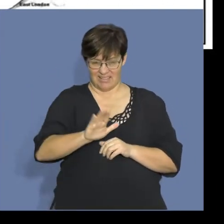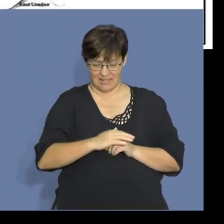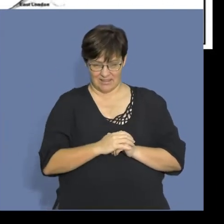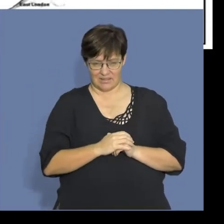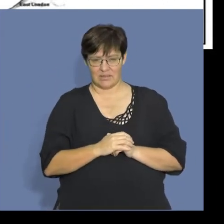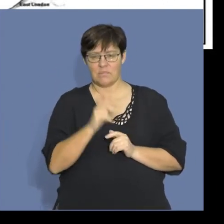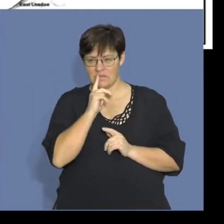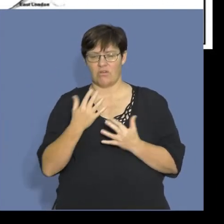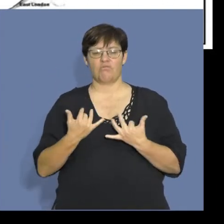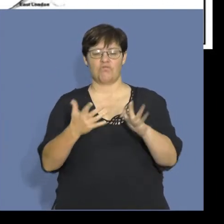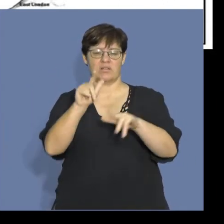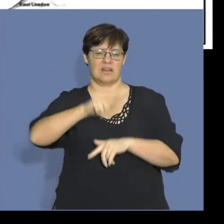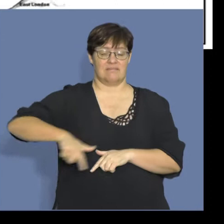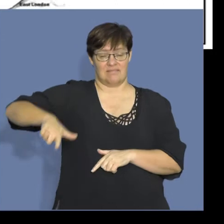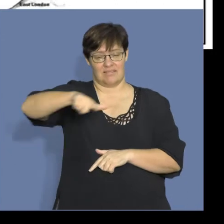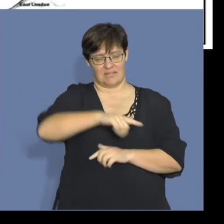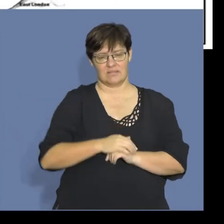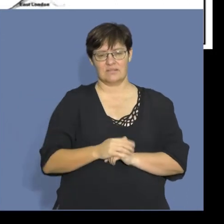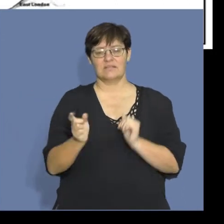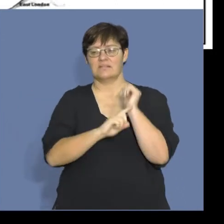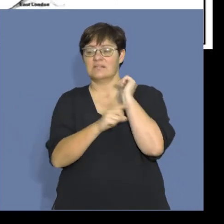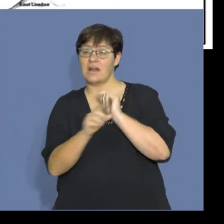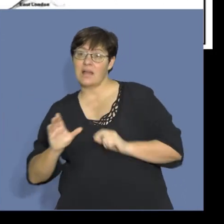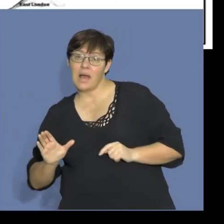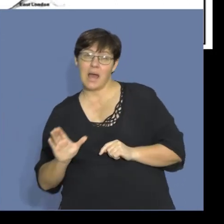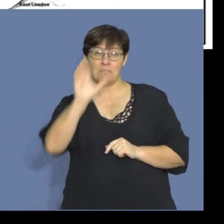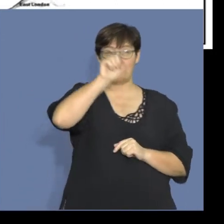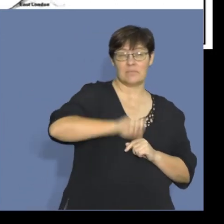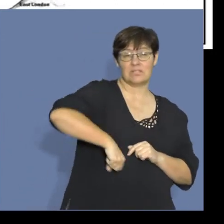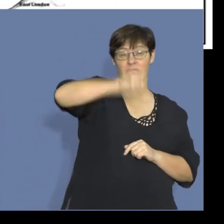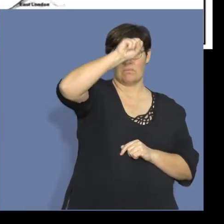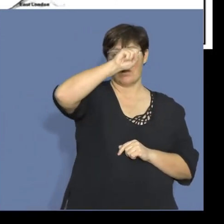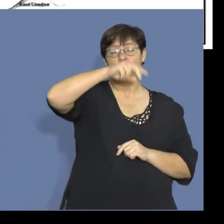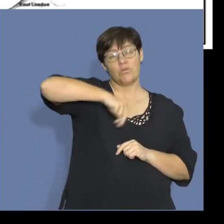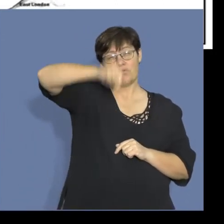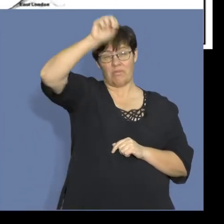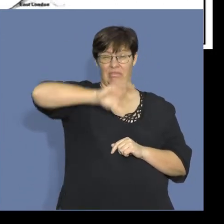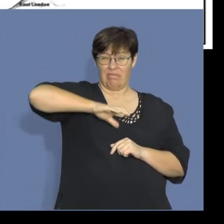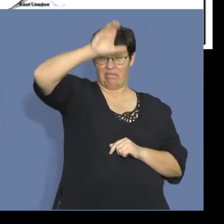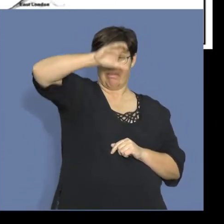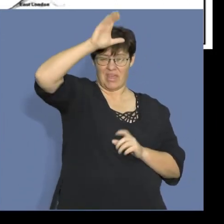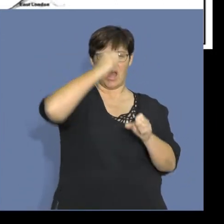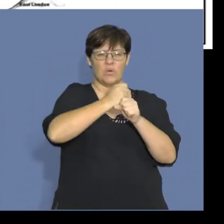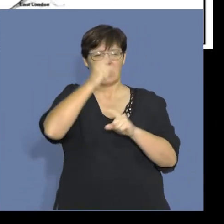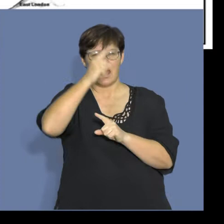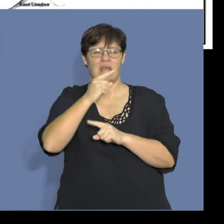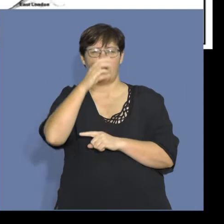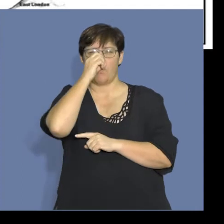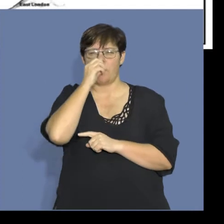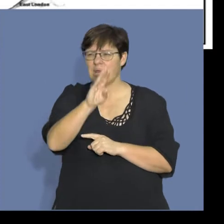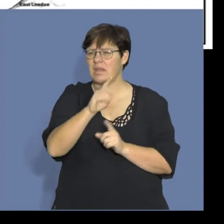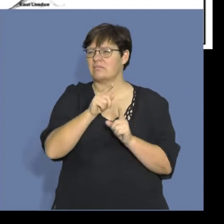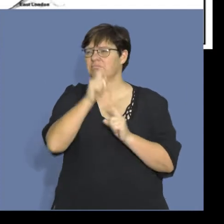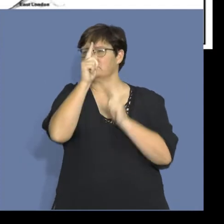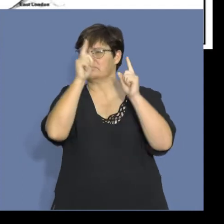that would be your grassland. And finally, if we look at further up into the northern parts of Gauteng, in